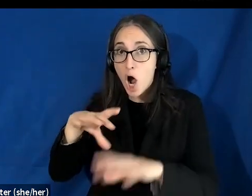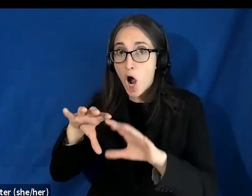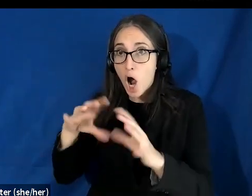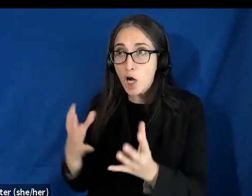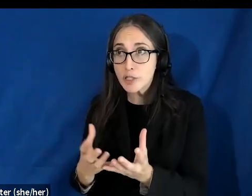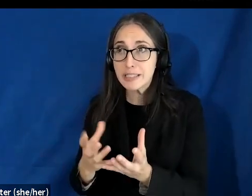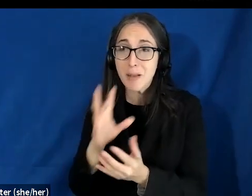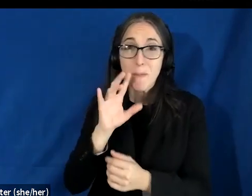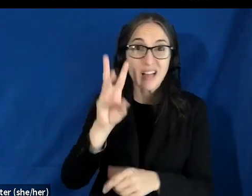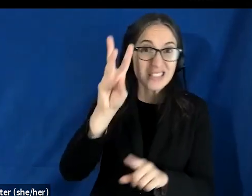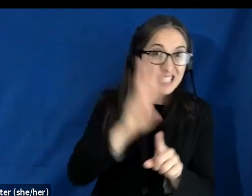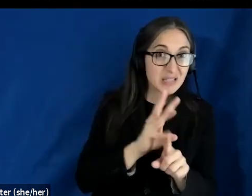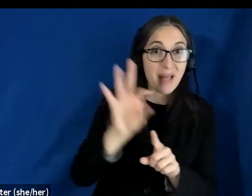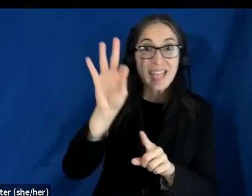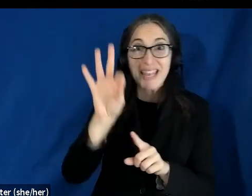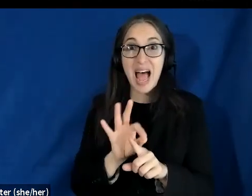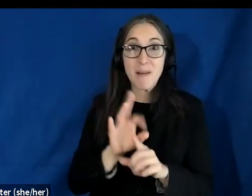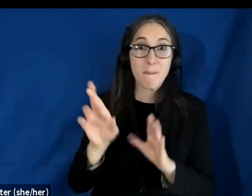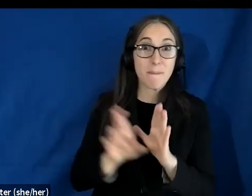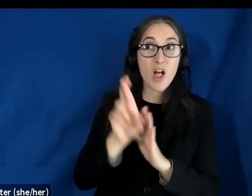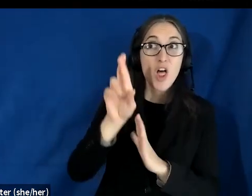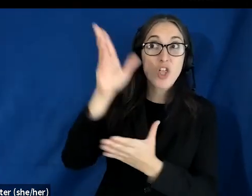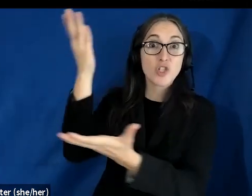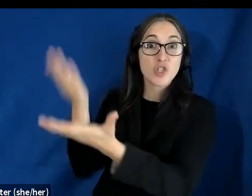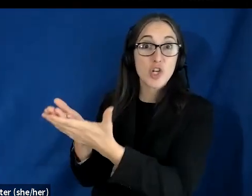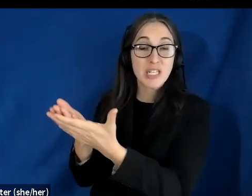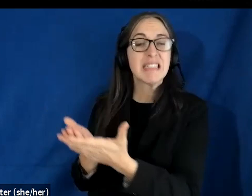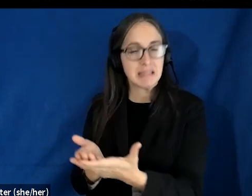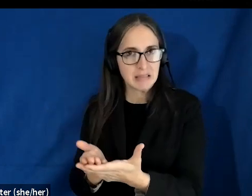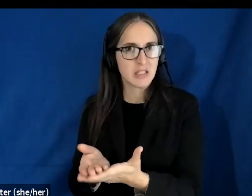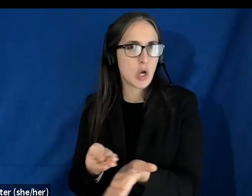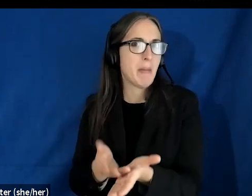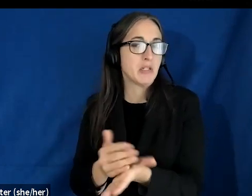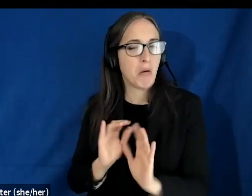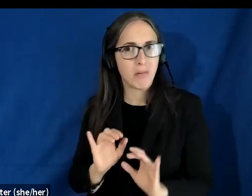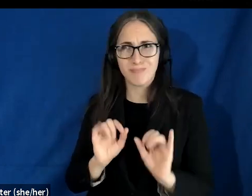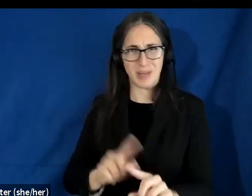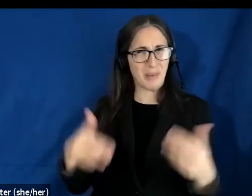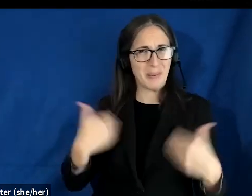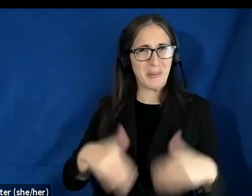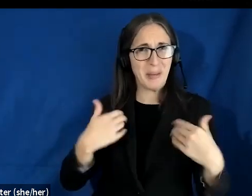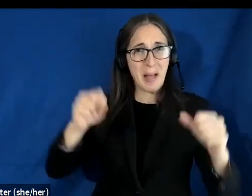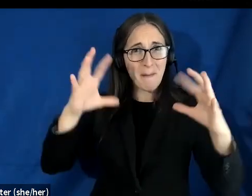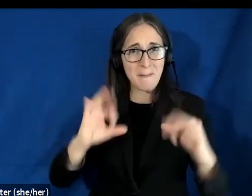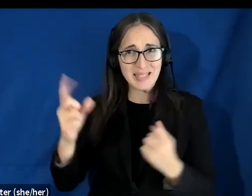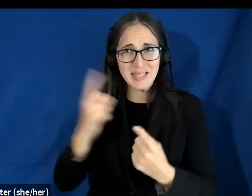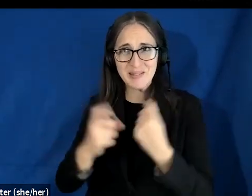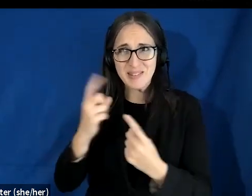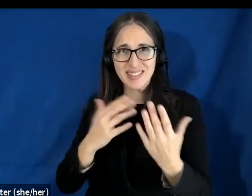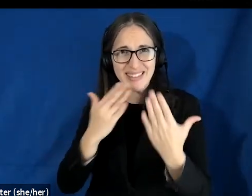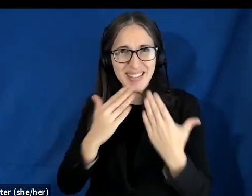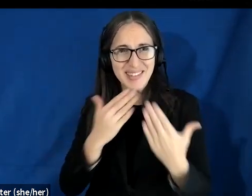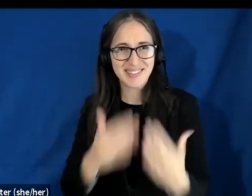Perhaps there'll be a bigger budget, but thanks so much. It's like, wow, you guys are really, really bringing amazing questions. Thanks so much for